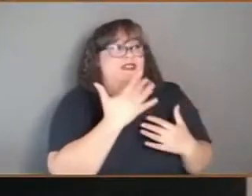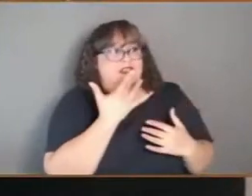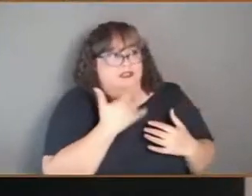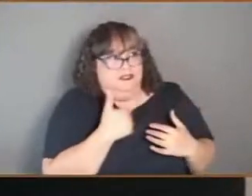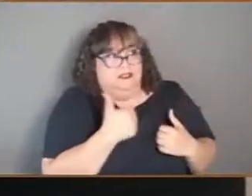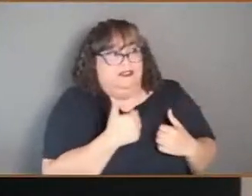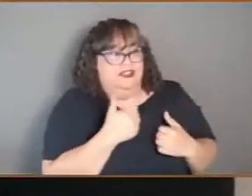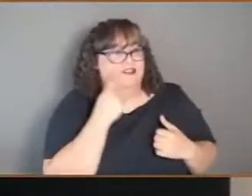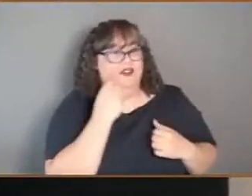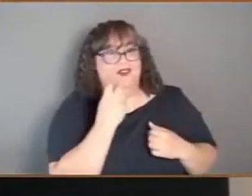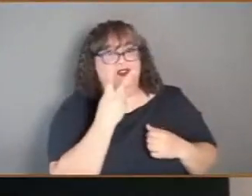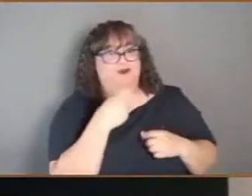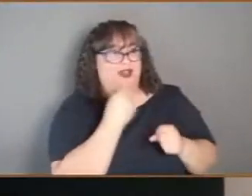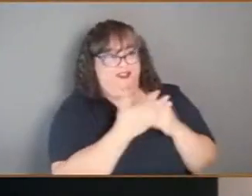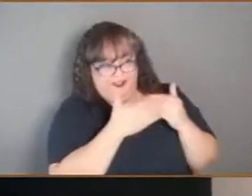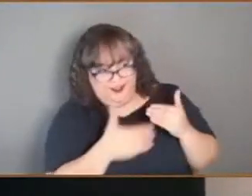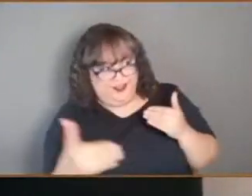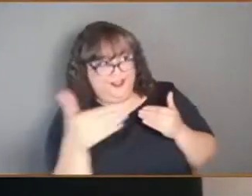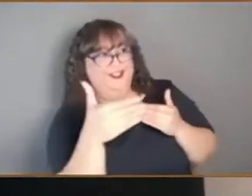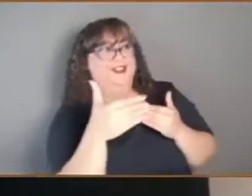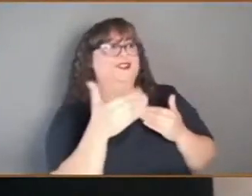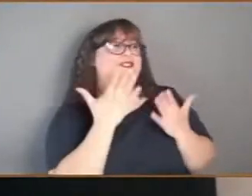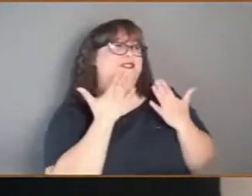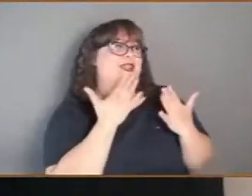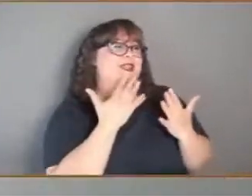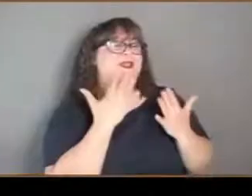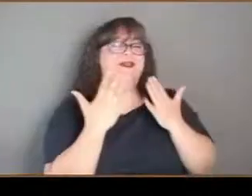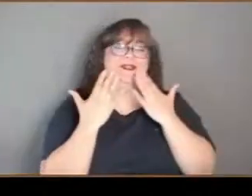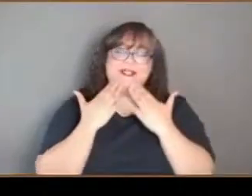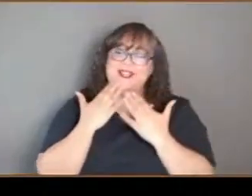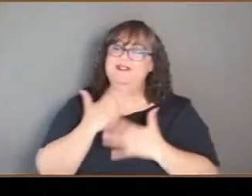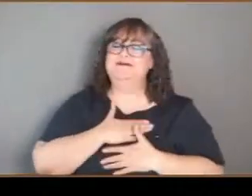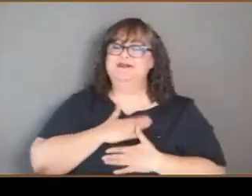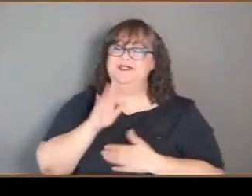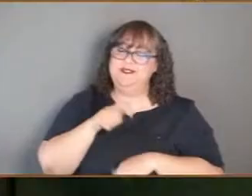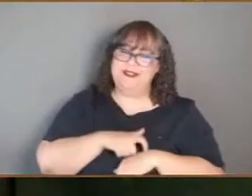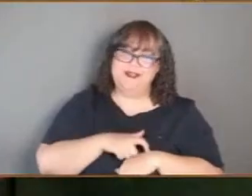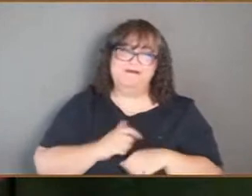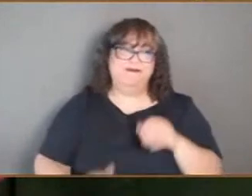long journey. Thank you very much. Thank you so much. Thank you. Appreciate it.